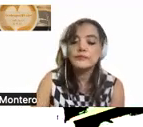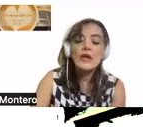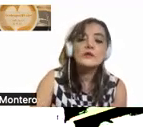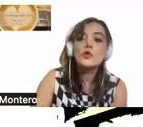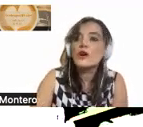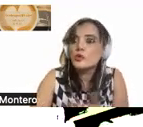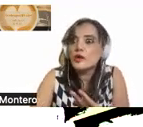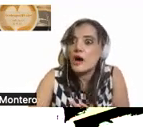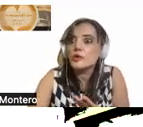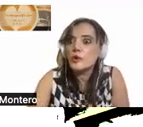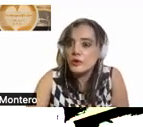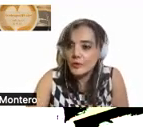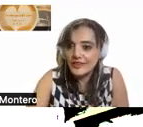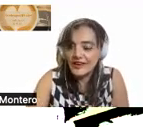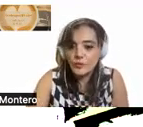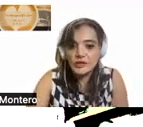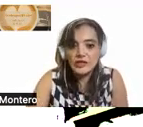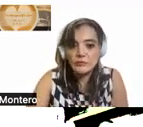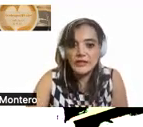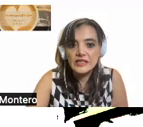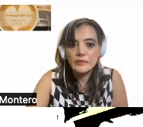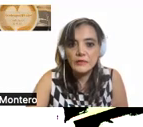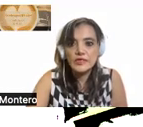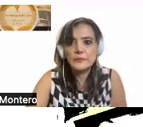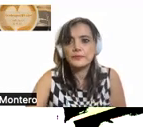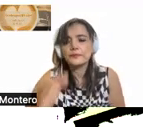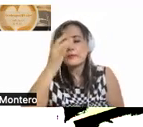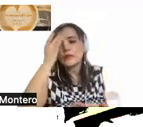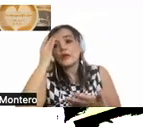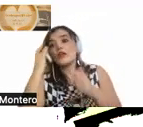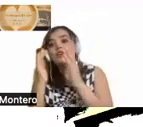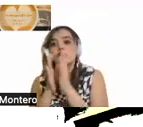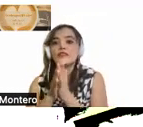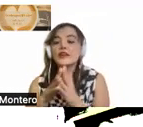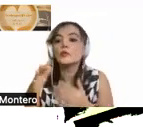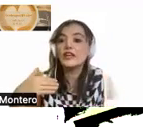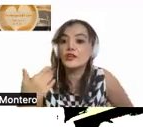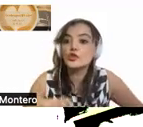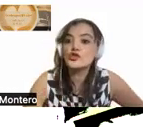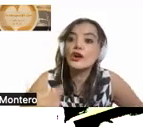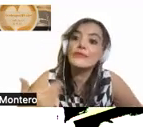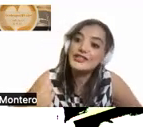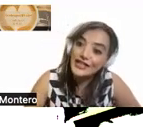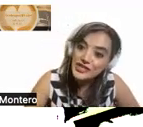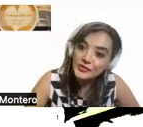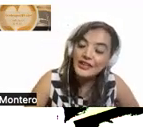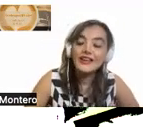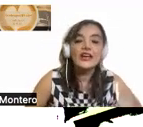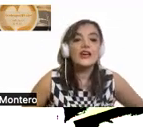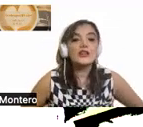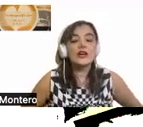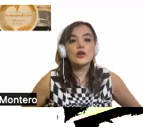trauma. So how do we work with that, with the implicit memories? And for that, we can use our